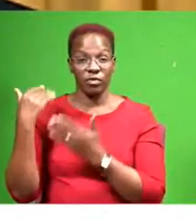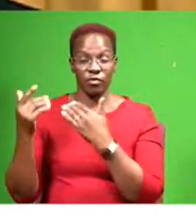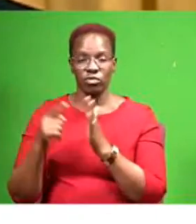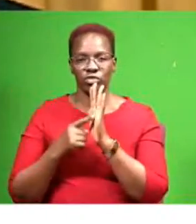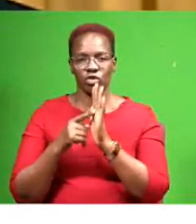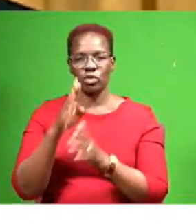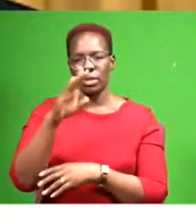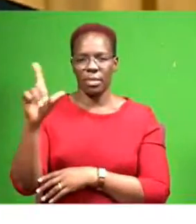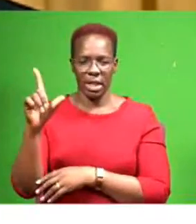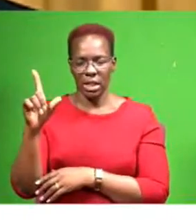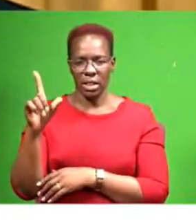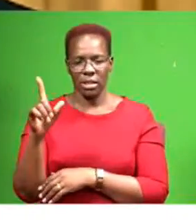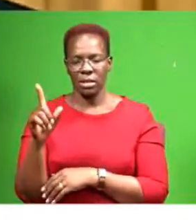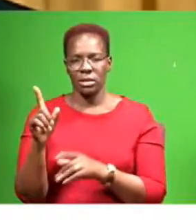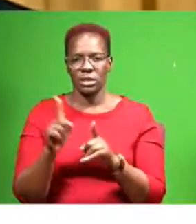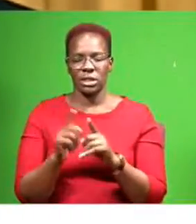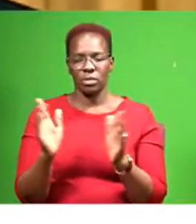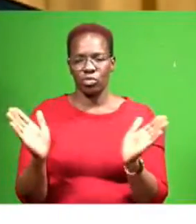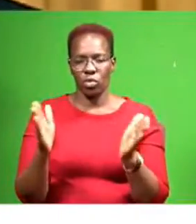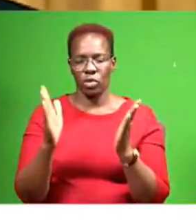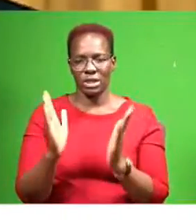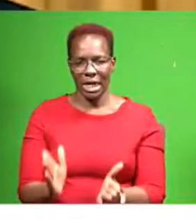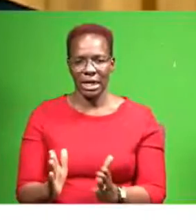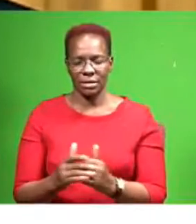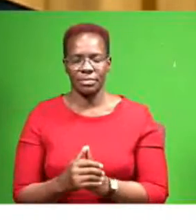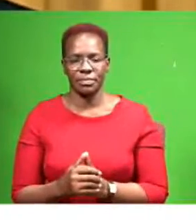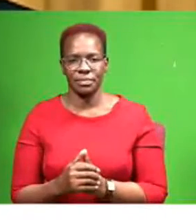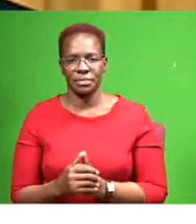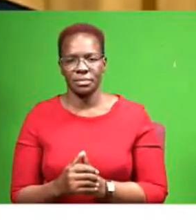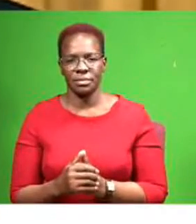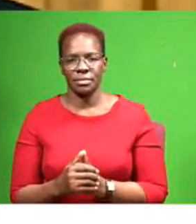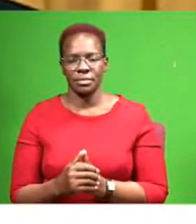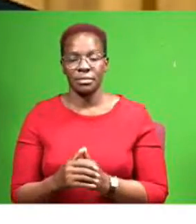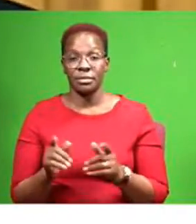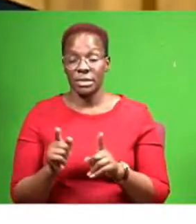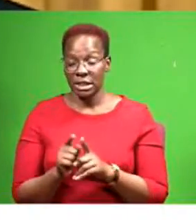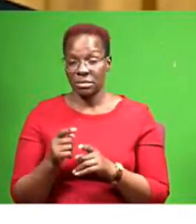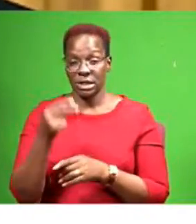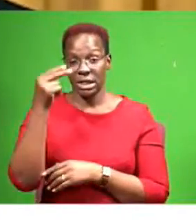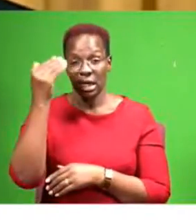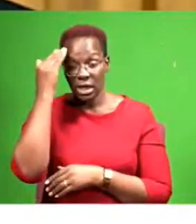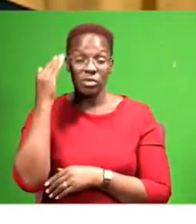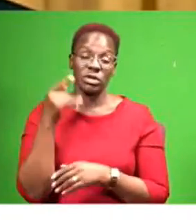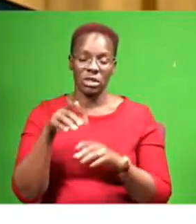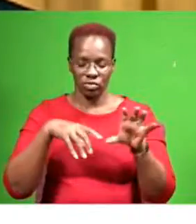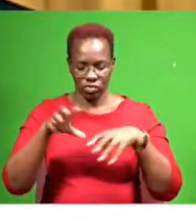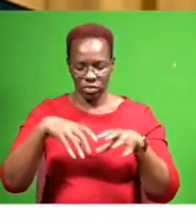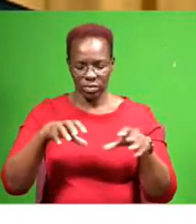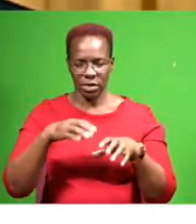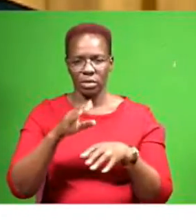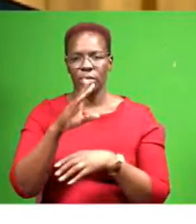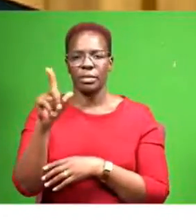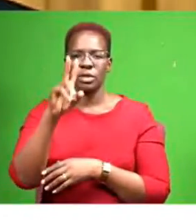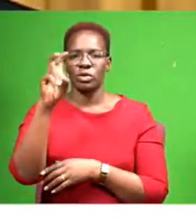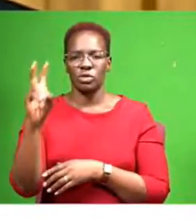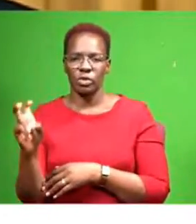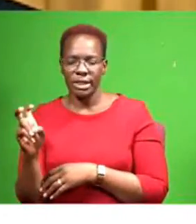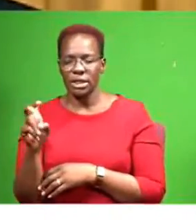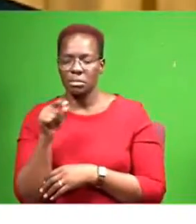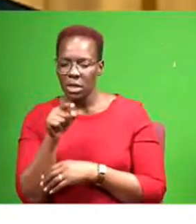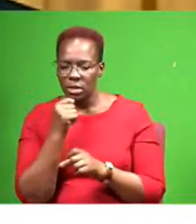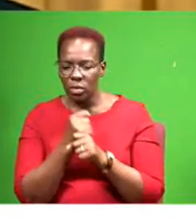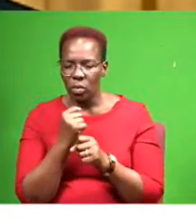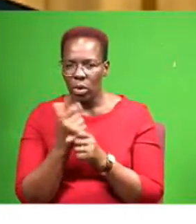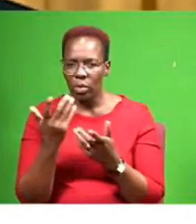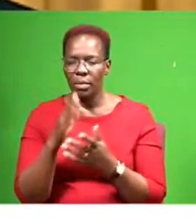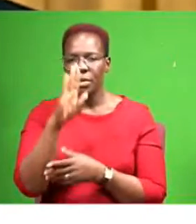bill as the promoter. As found by the High Court, the drafting of the Amendment Bill 2020 was done